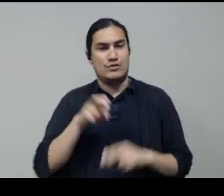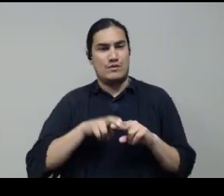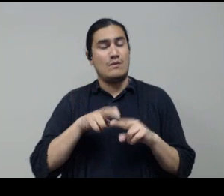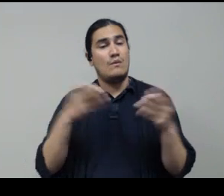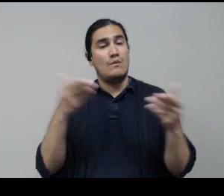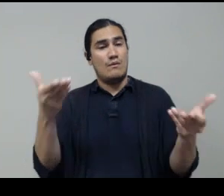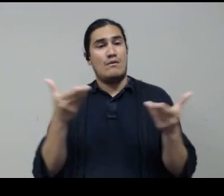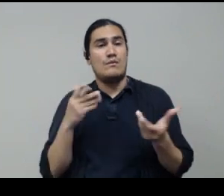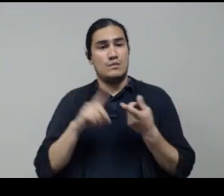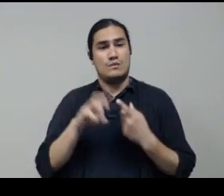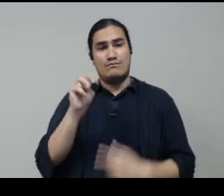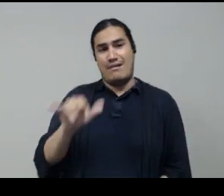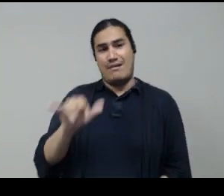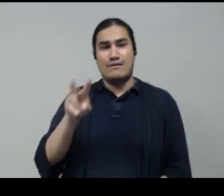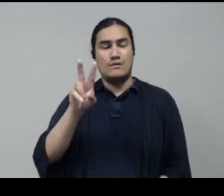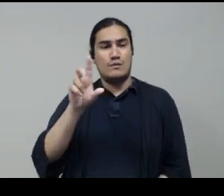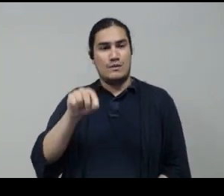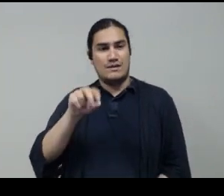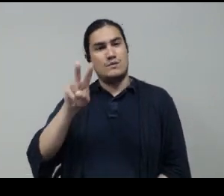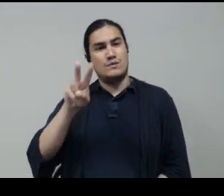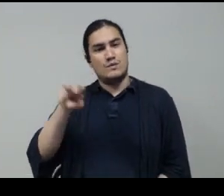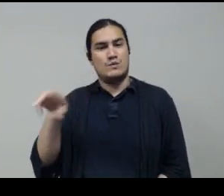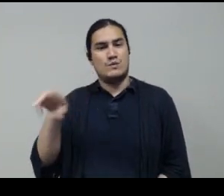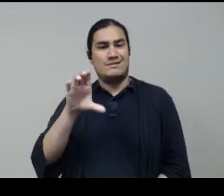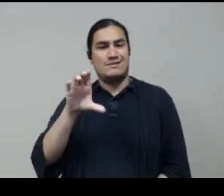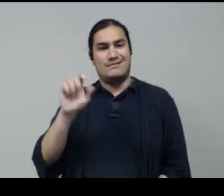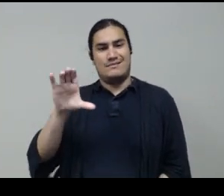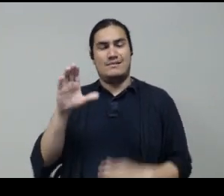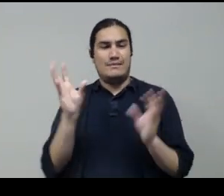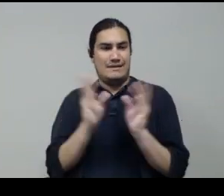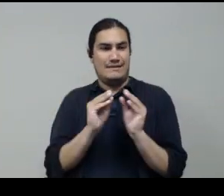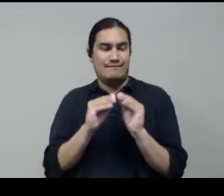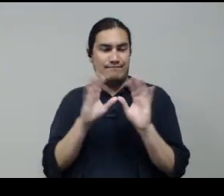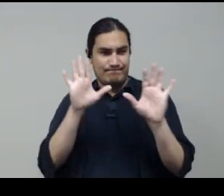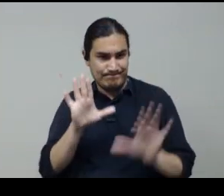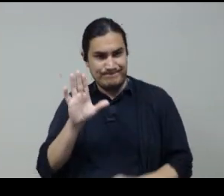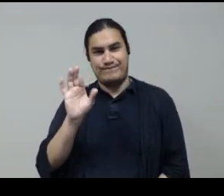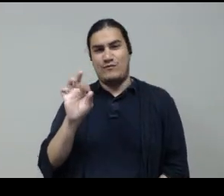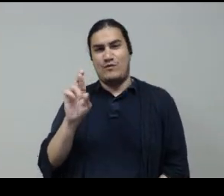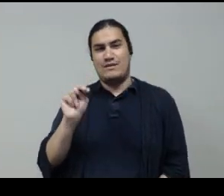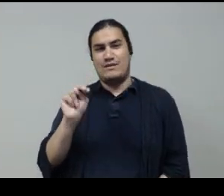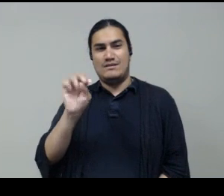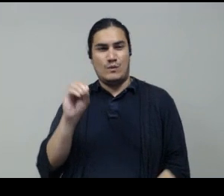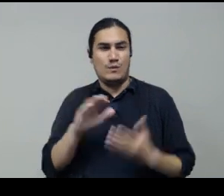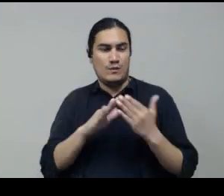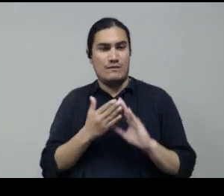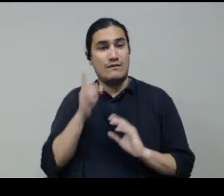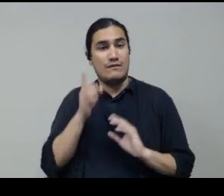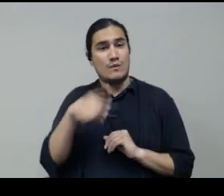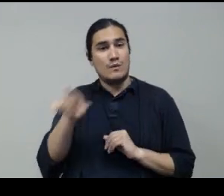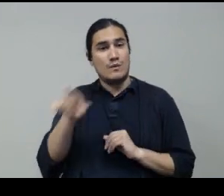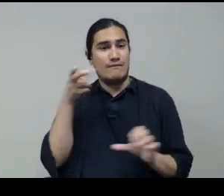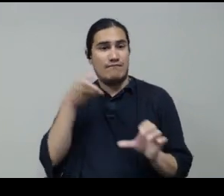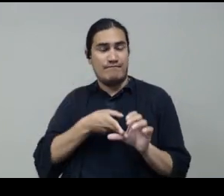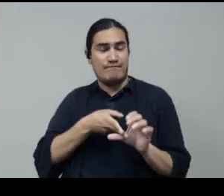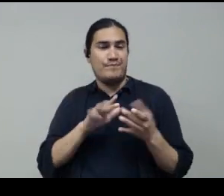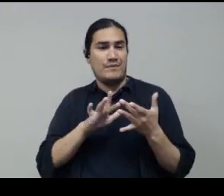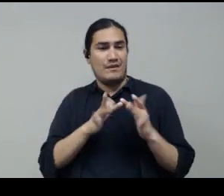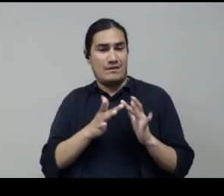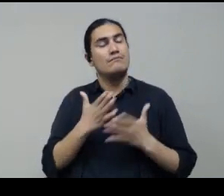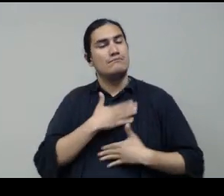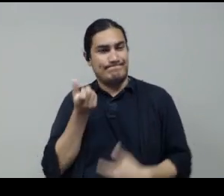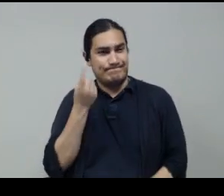May 2022 CTC meeting in fabulous Fresno. For those participating online, please note